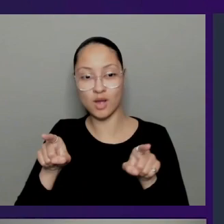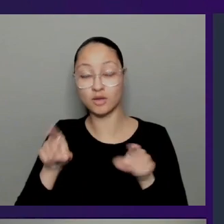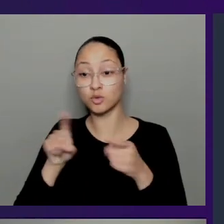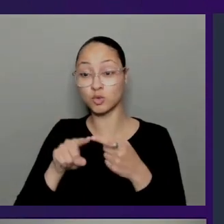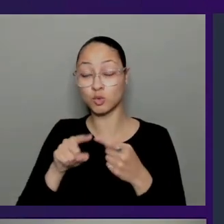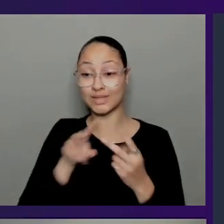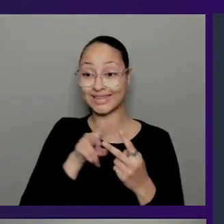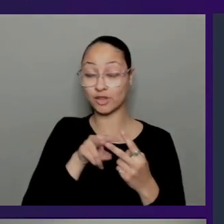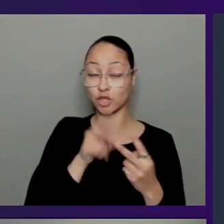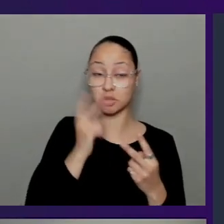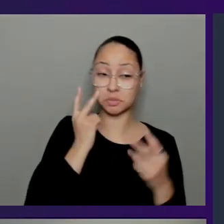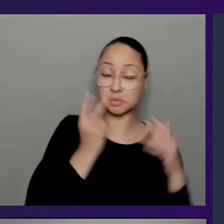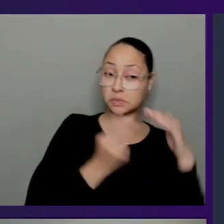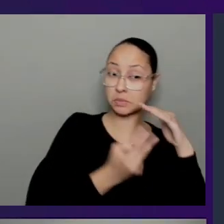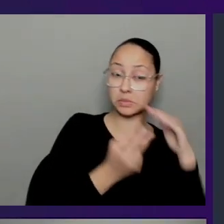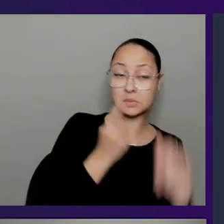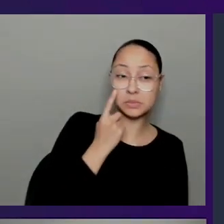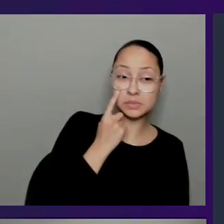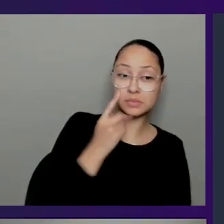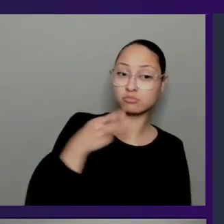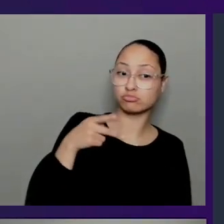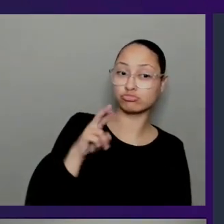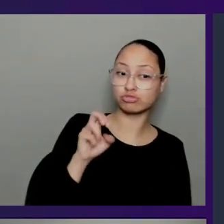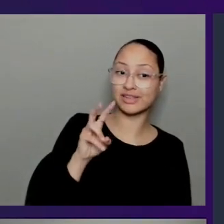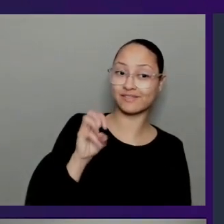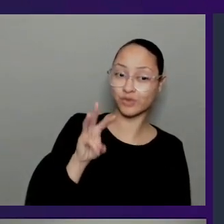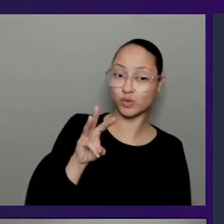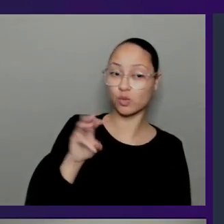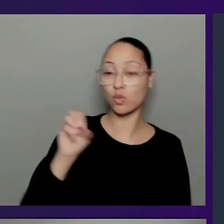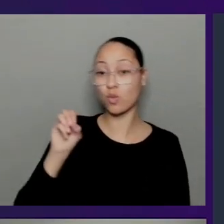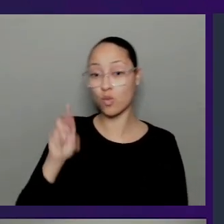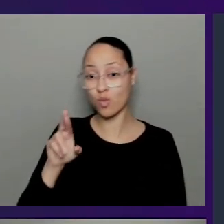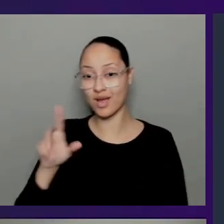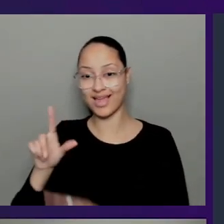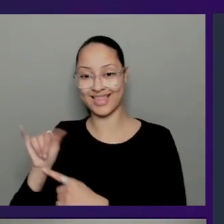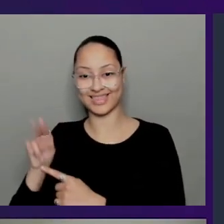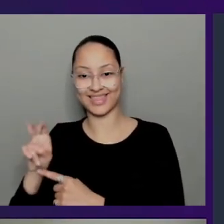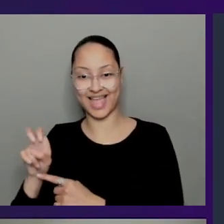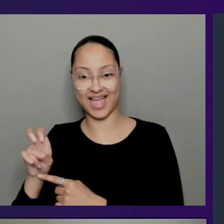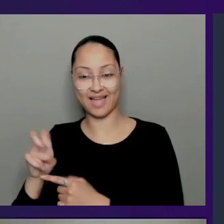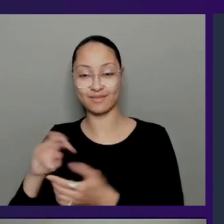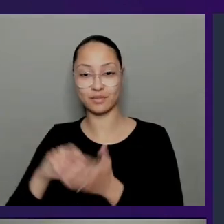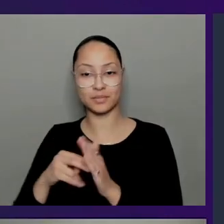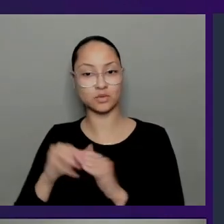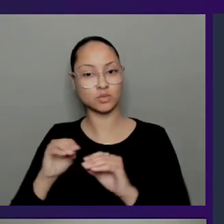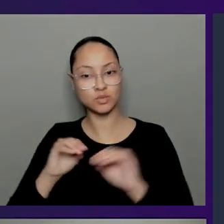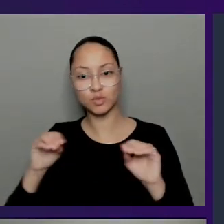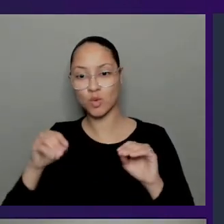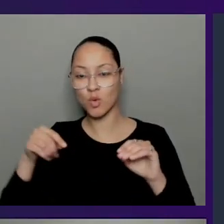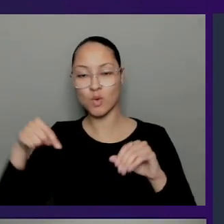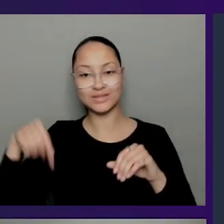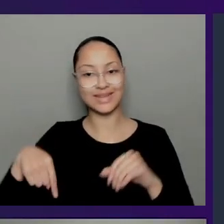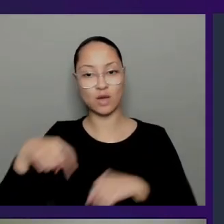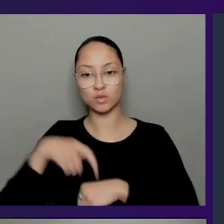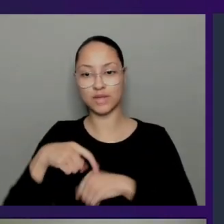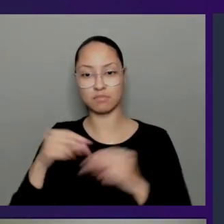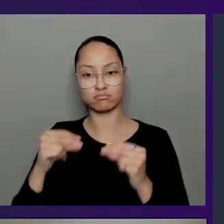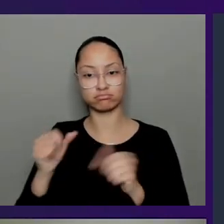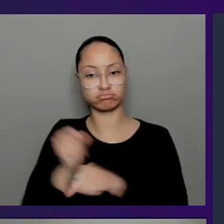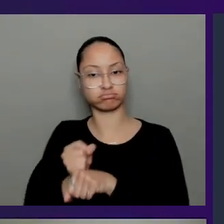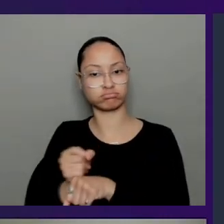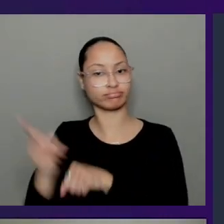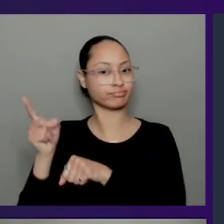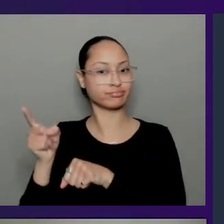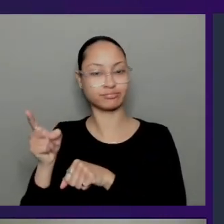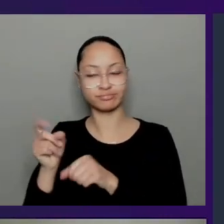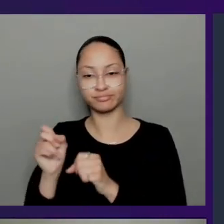or into your live environment without taking downtime. So you have a 0 downtime deployment. So managing all of these components can